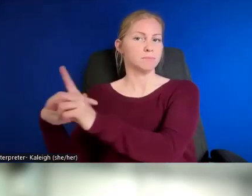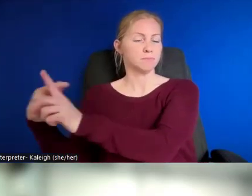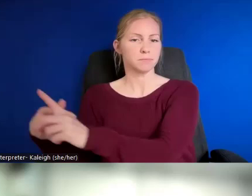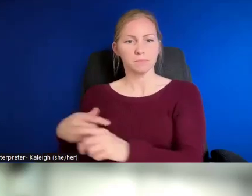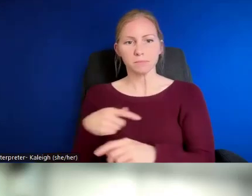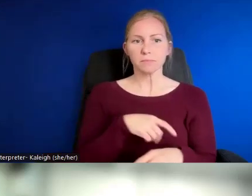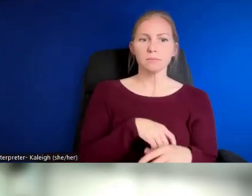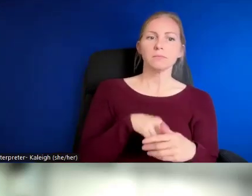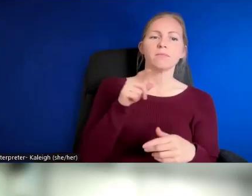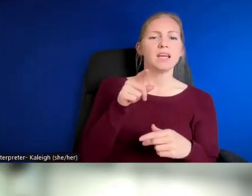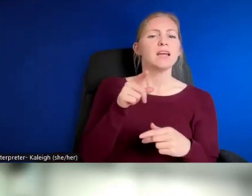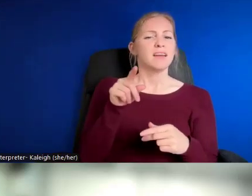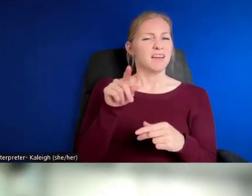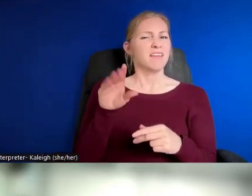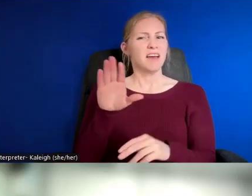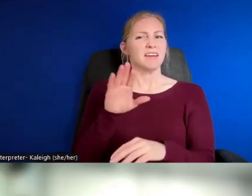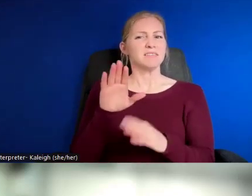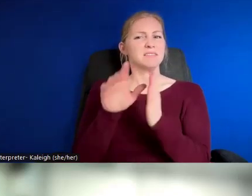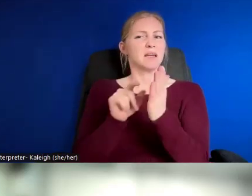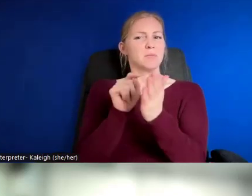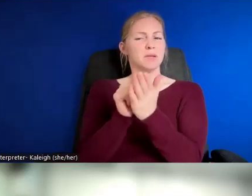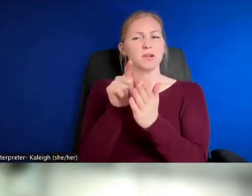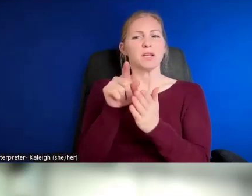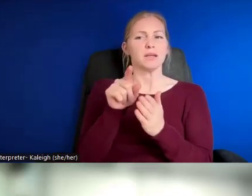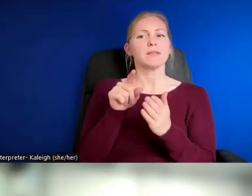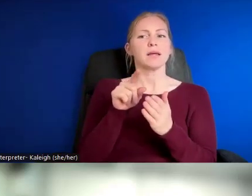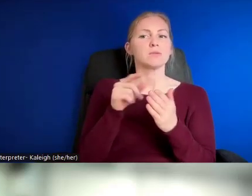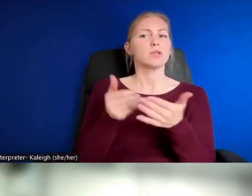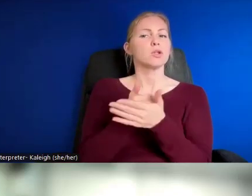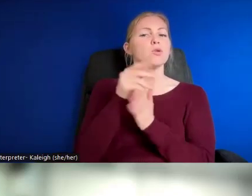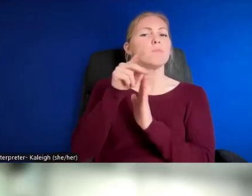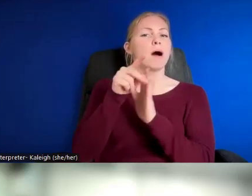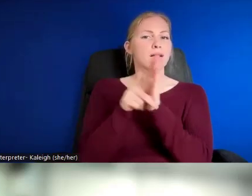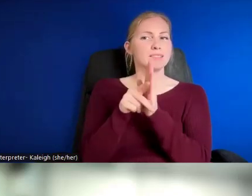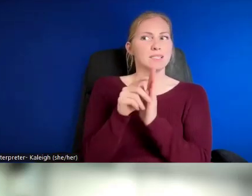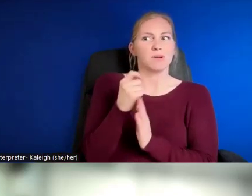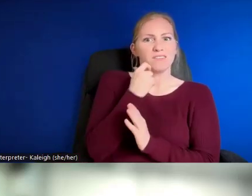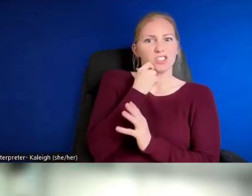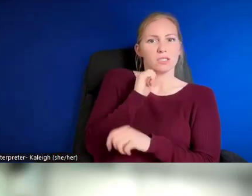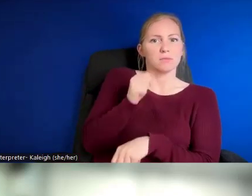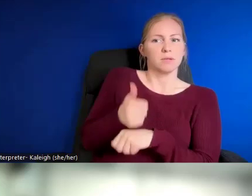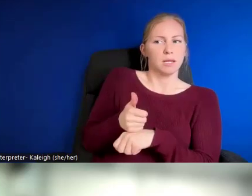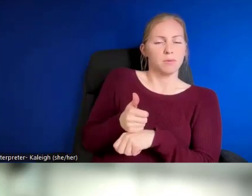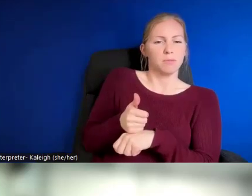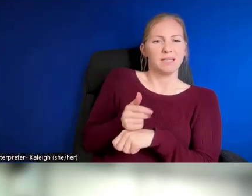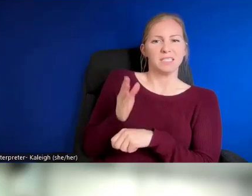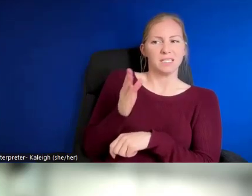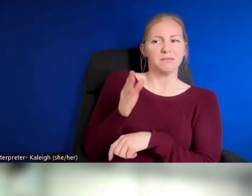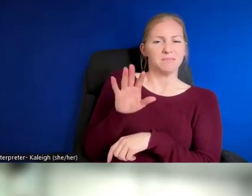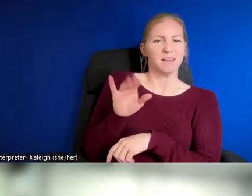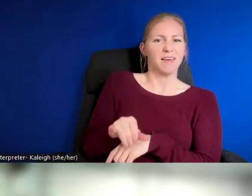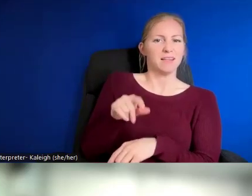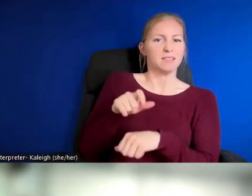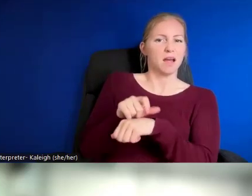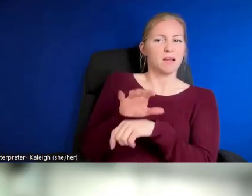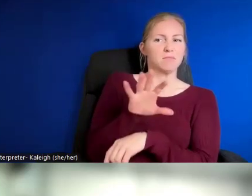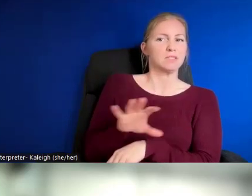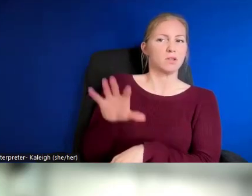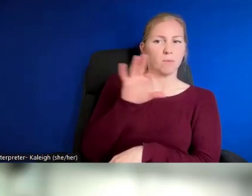involuntary medication policy would have just taken effect. In total, we